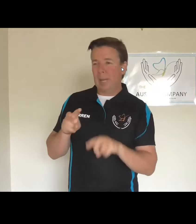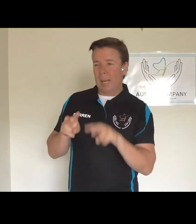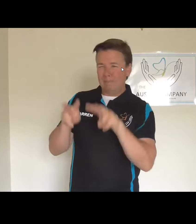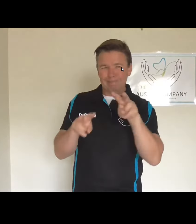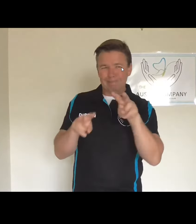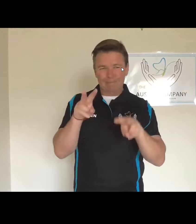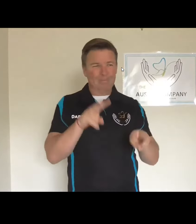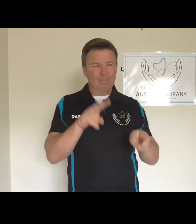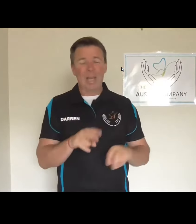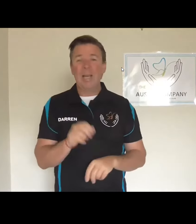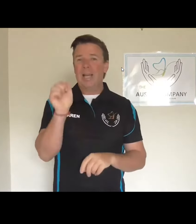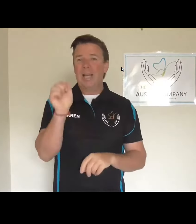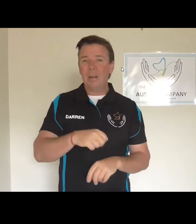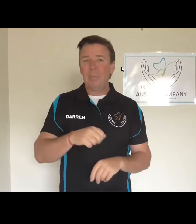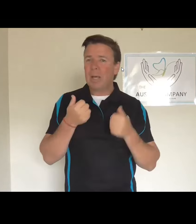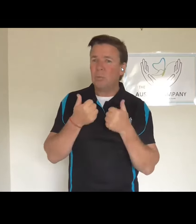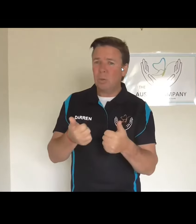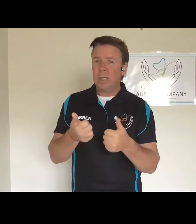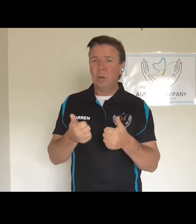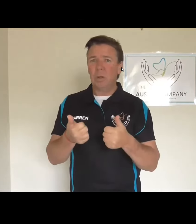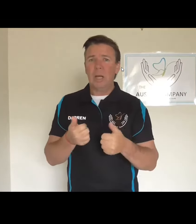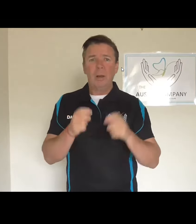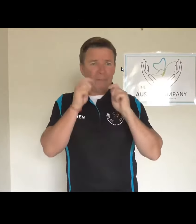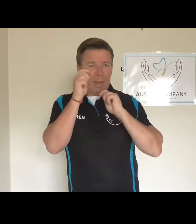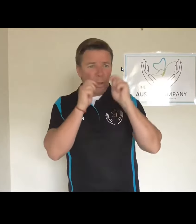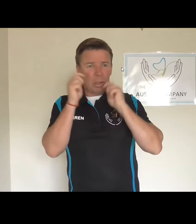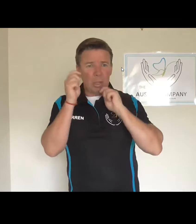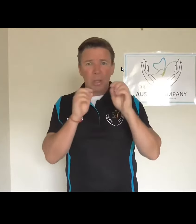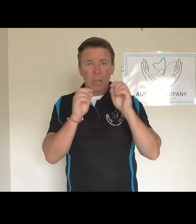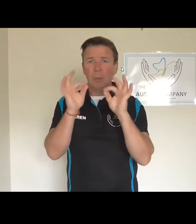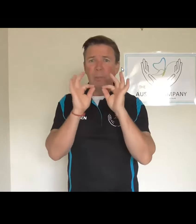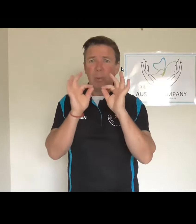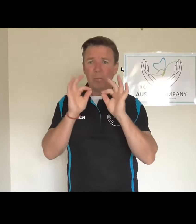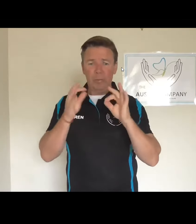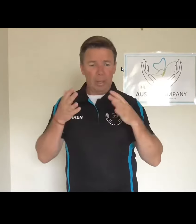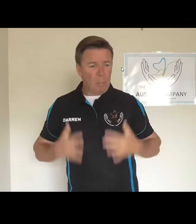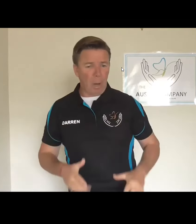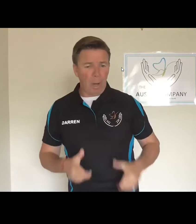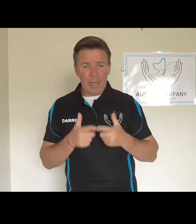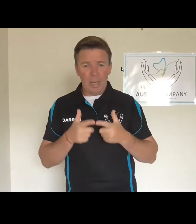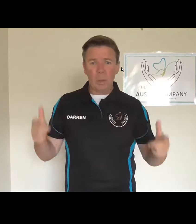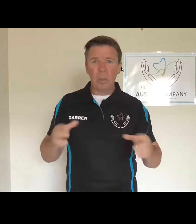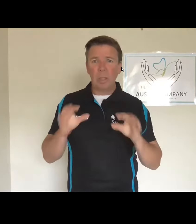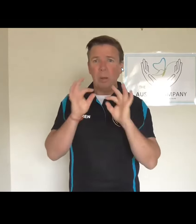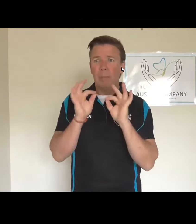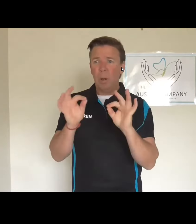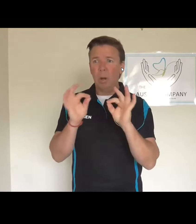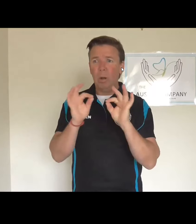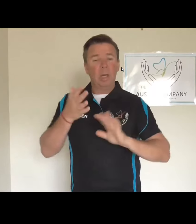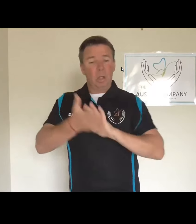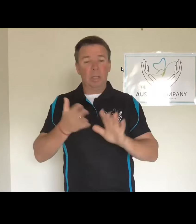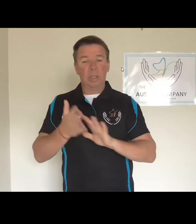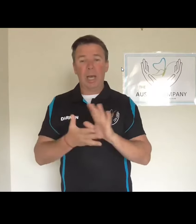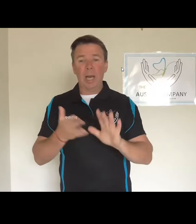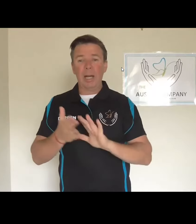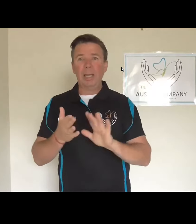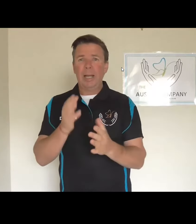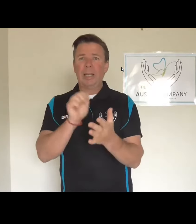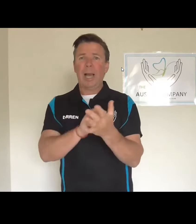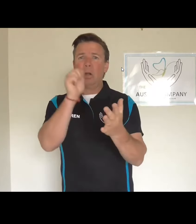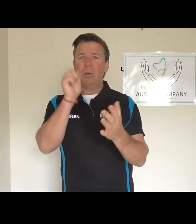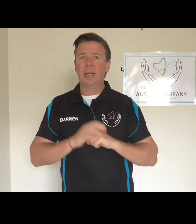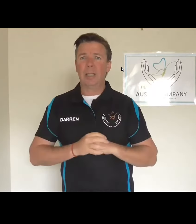yeah, that's really good. Facial expression perfect, body language perfect, the sign is accurate. And then